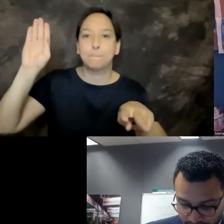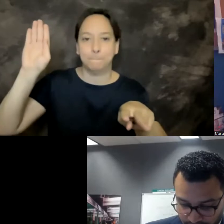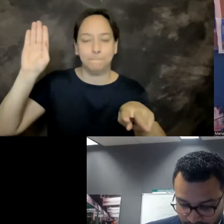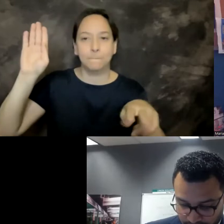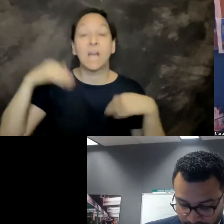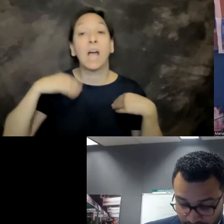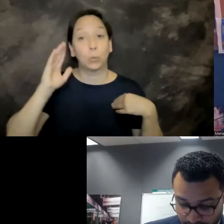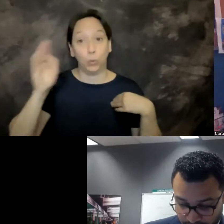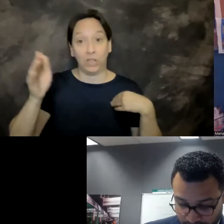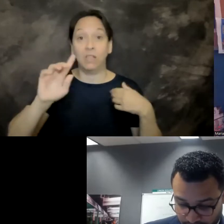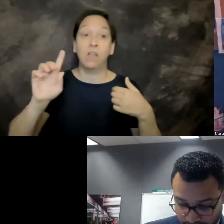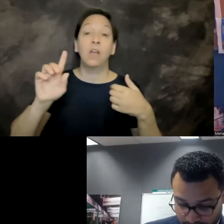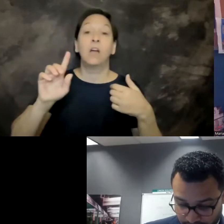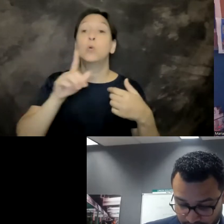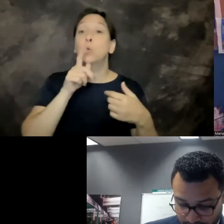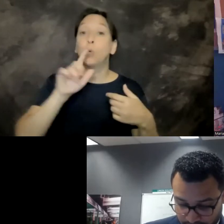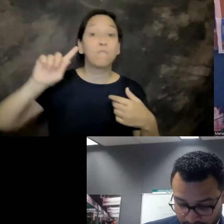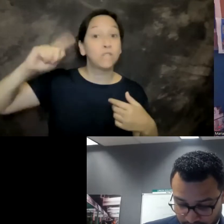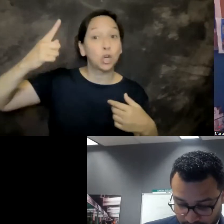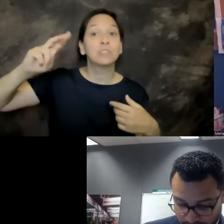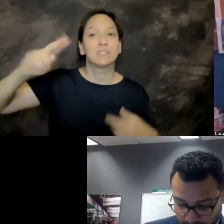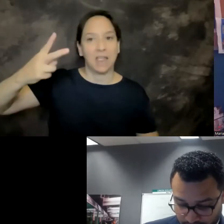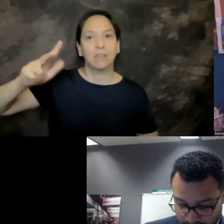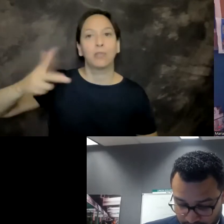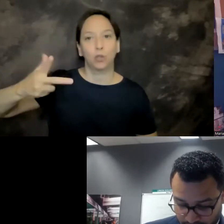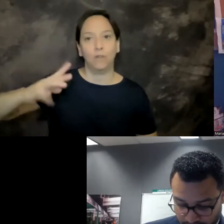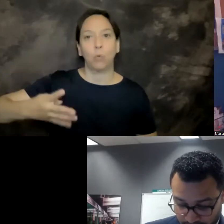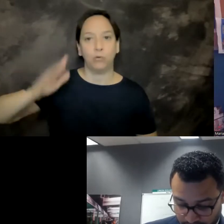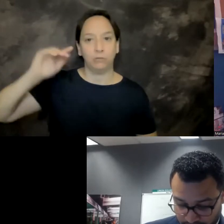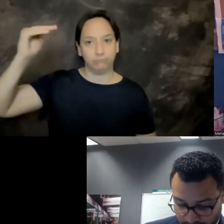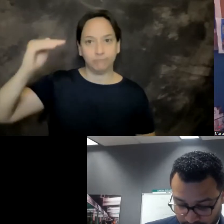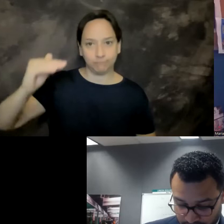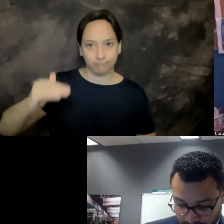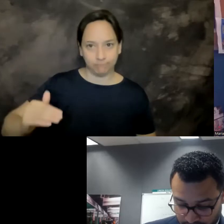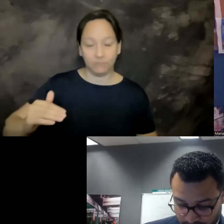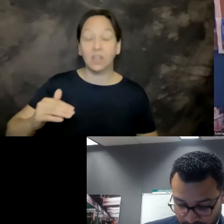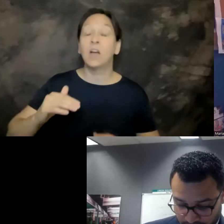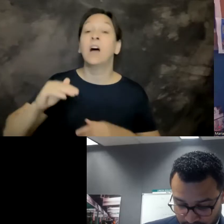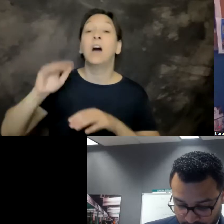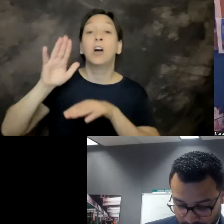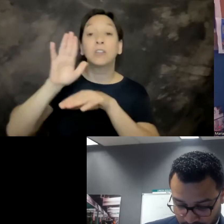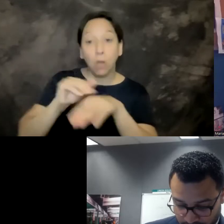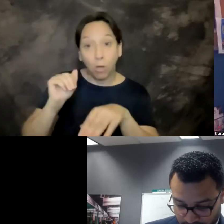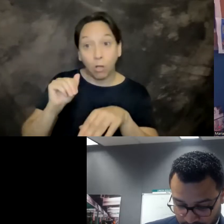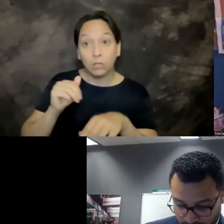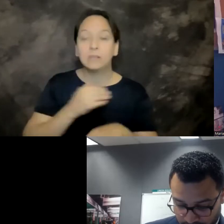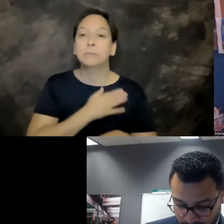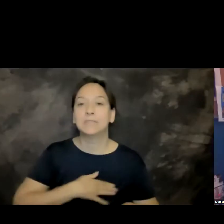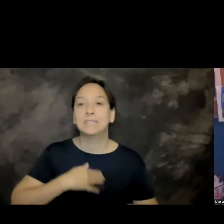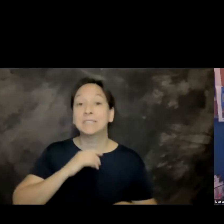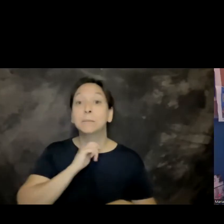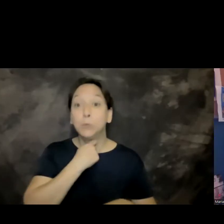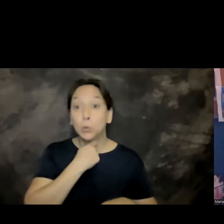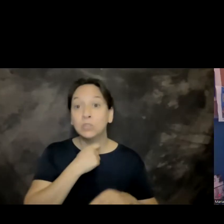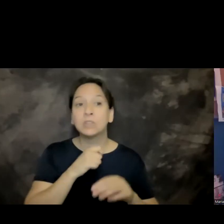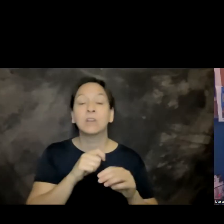order the different people that are raising their hands. Please come off mute at that moment. Ask your question. We're asking